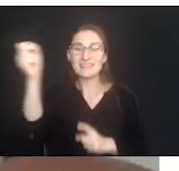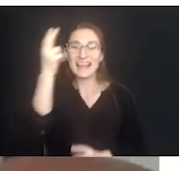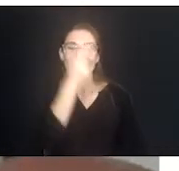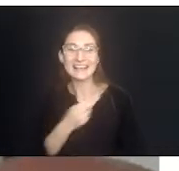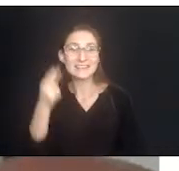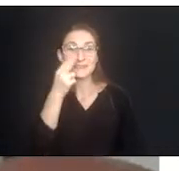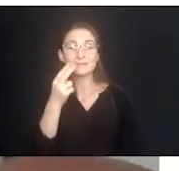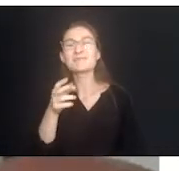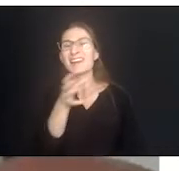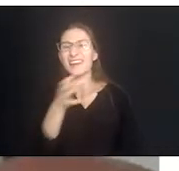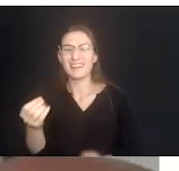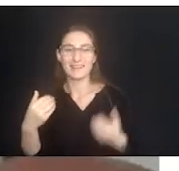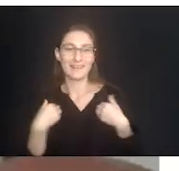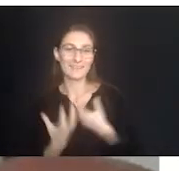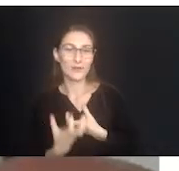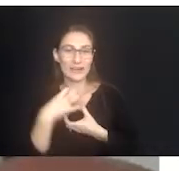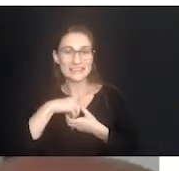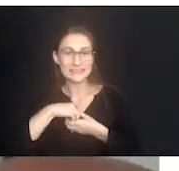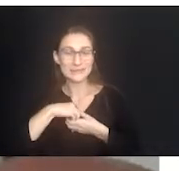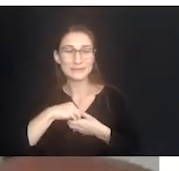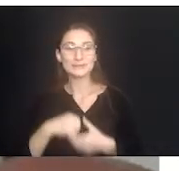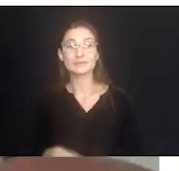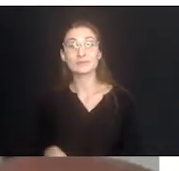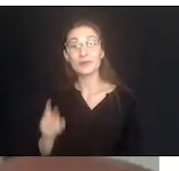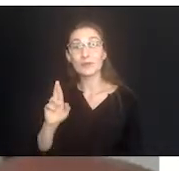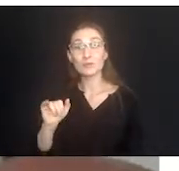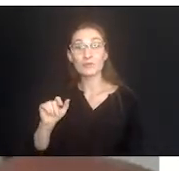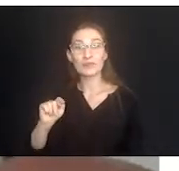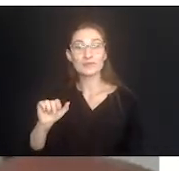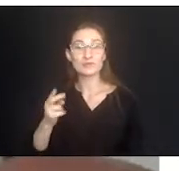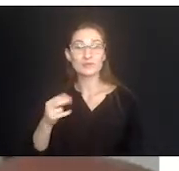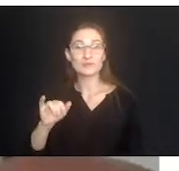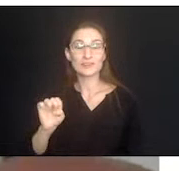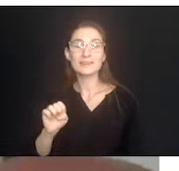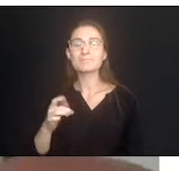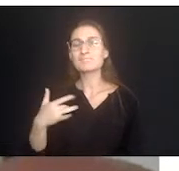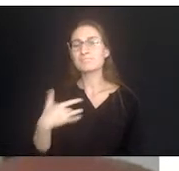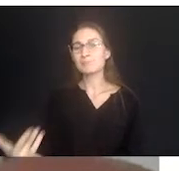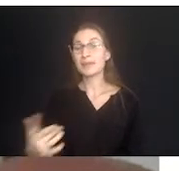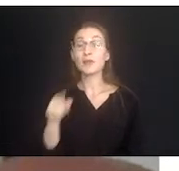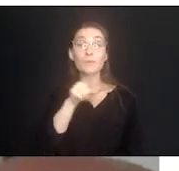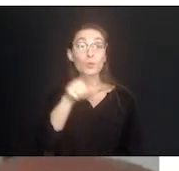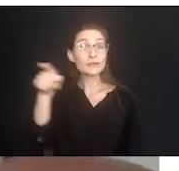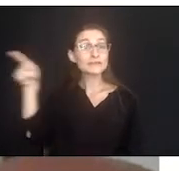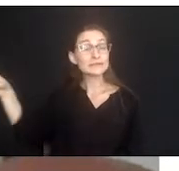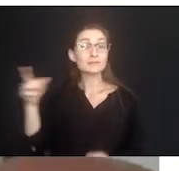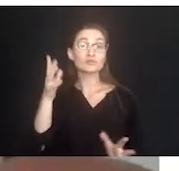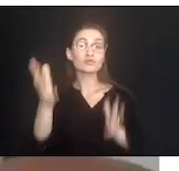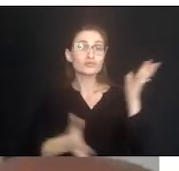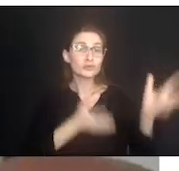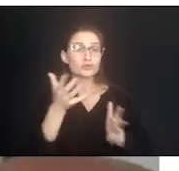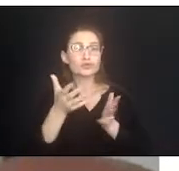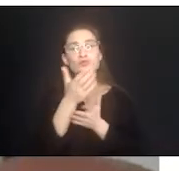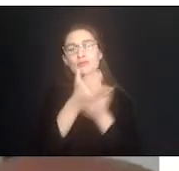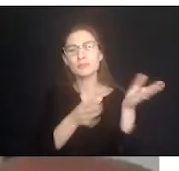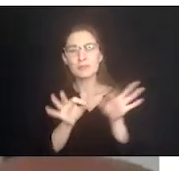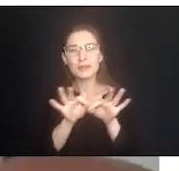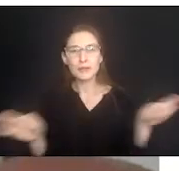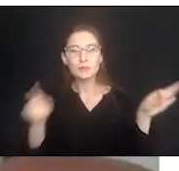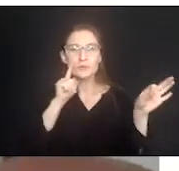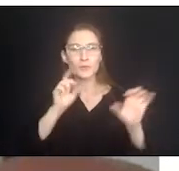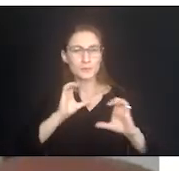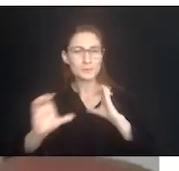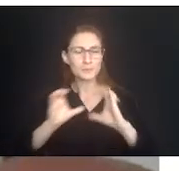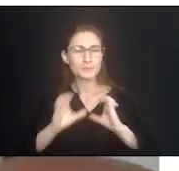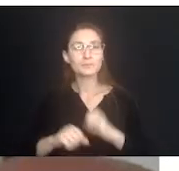handsome, incredibly intelligent, and he happens to have autism. Richie uses mainly pointing, gestures, and